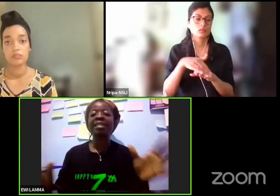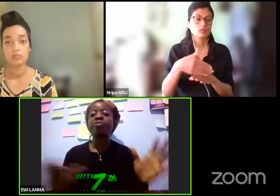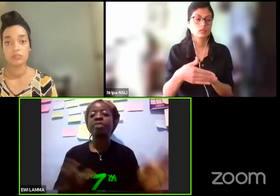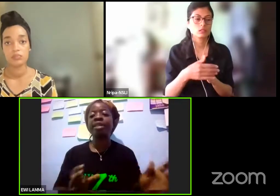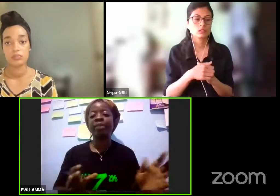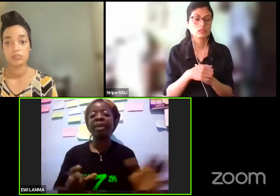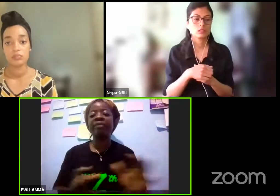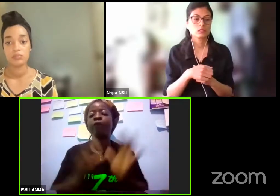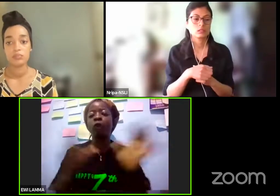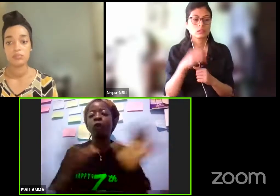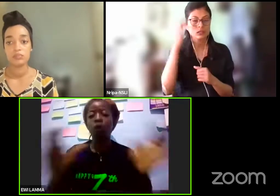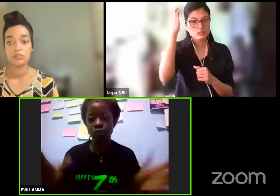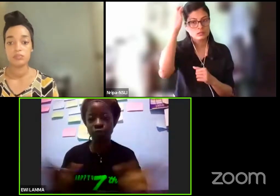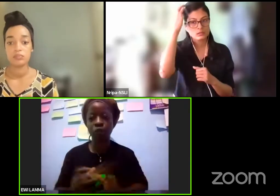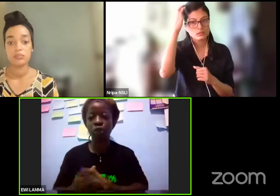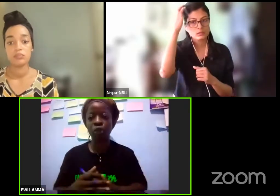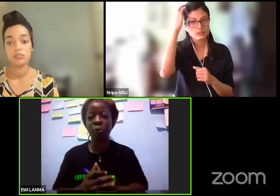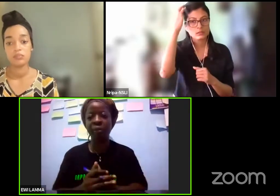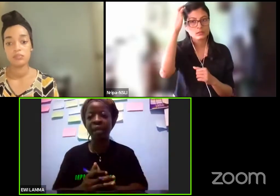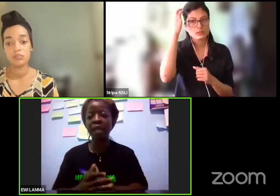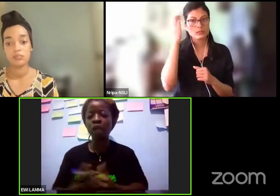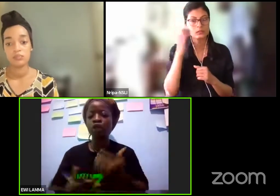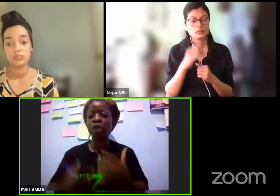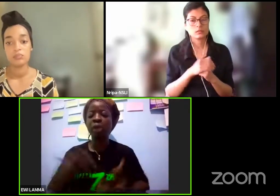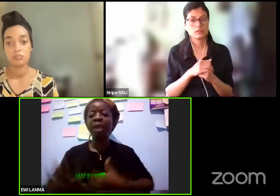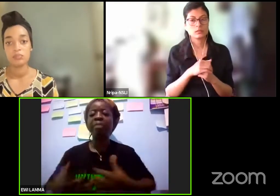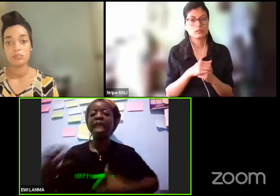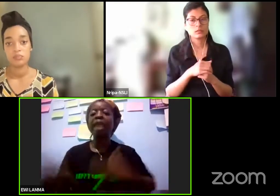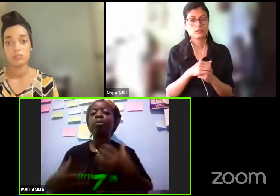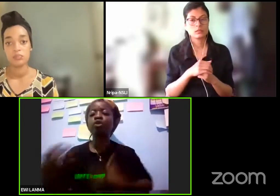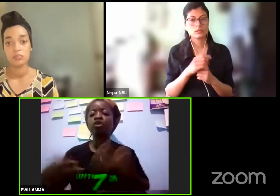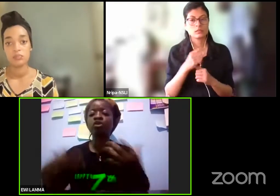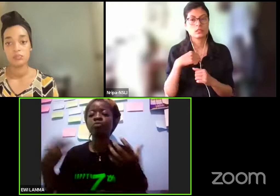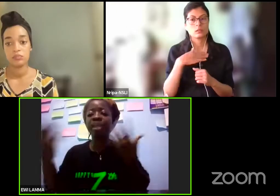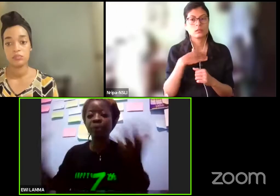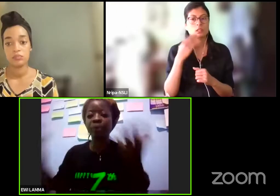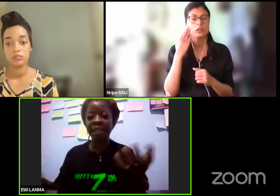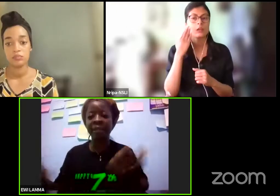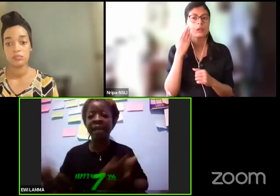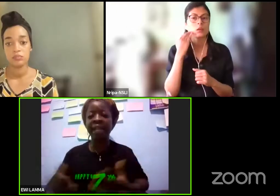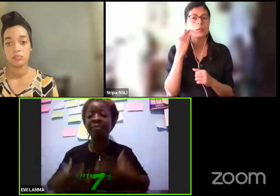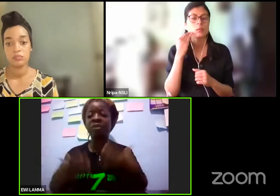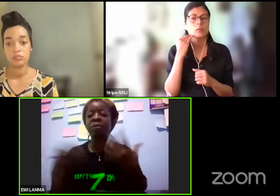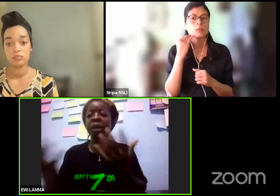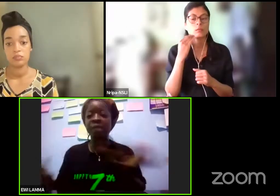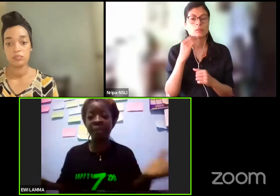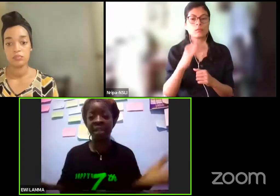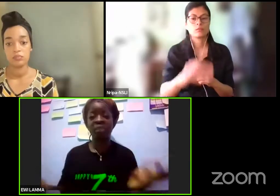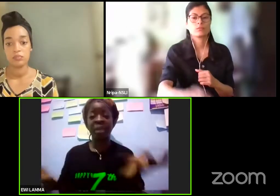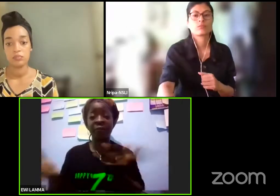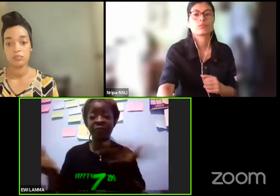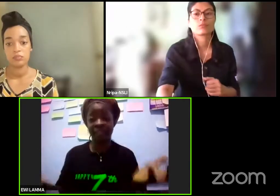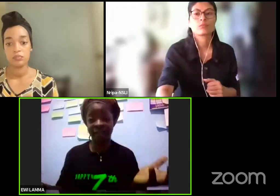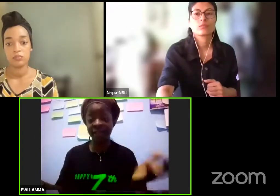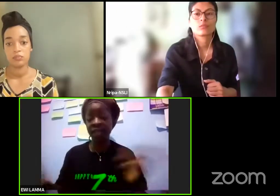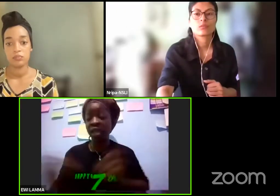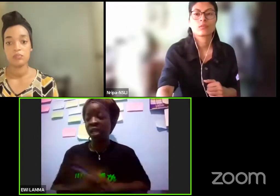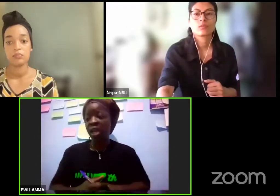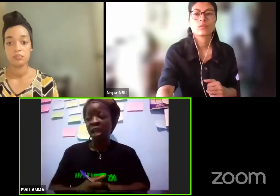are separated. We have a focus group discussion with women so that we can be able to speak with them and let them speak out their minds without